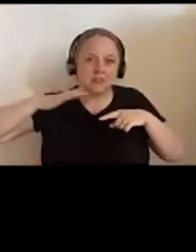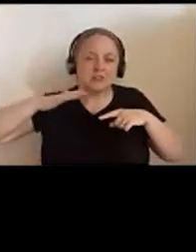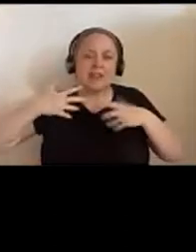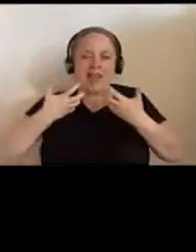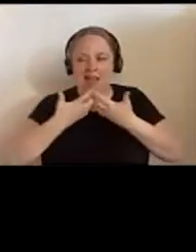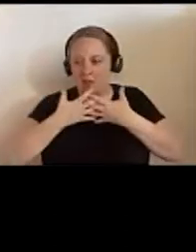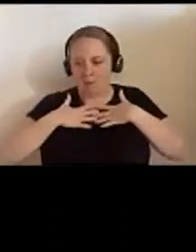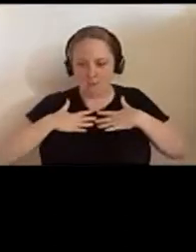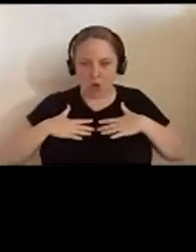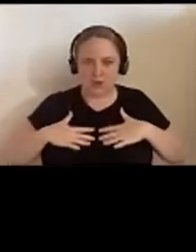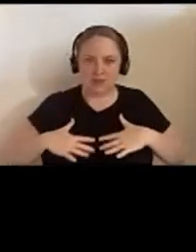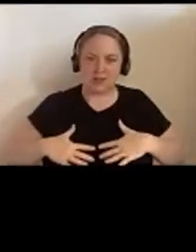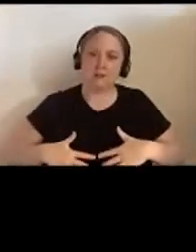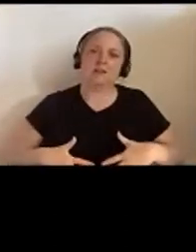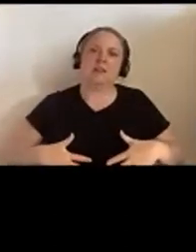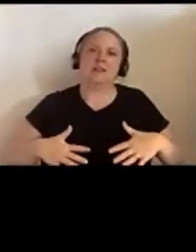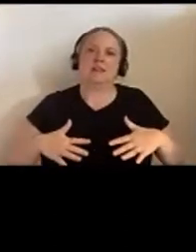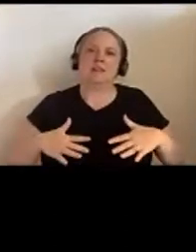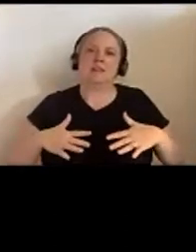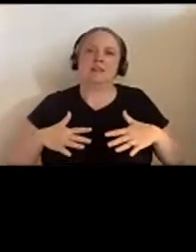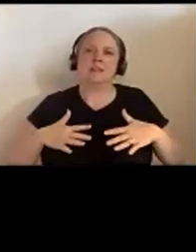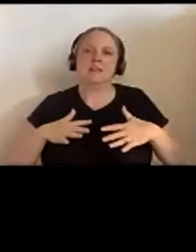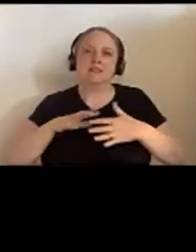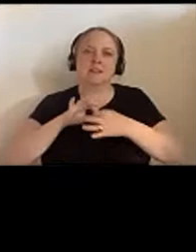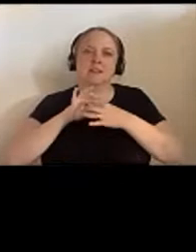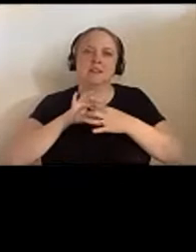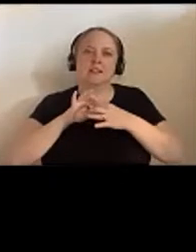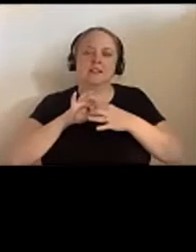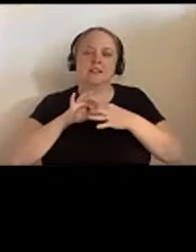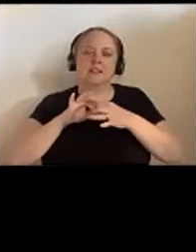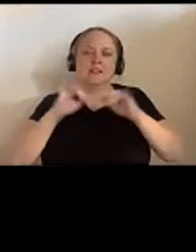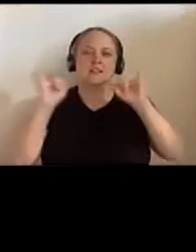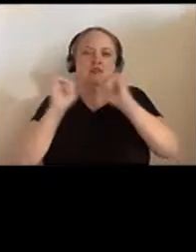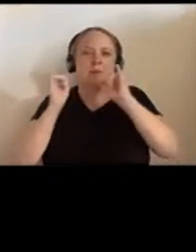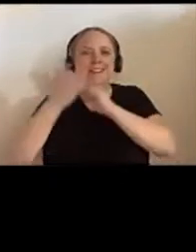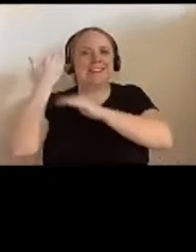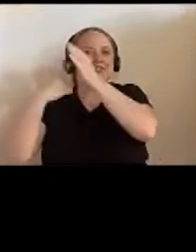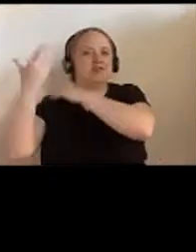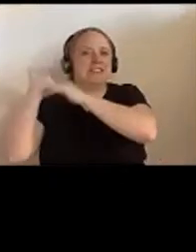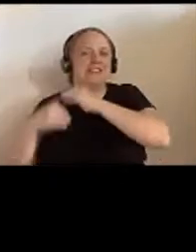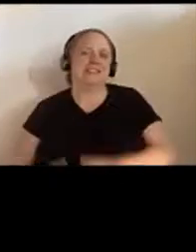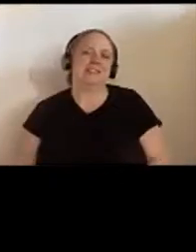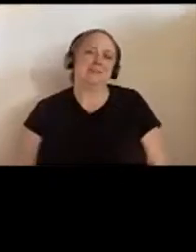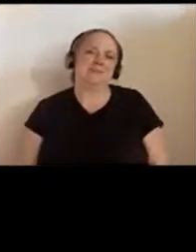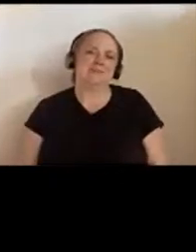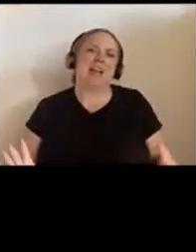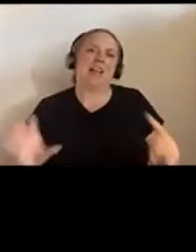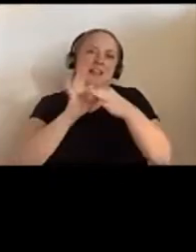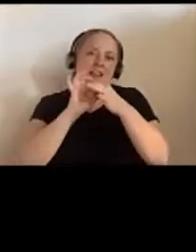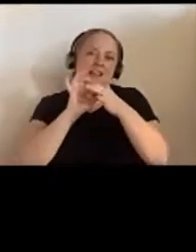is occupied whilst we're looking at this quite traumatic history and connections between